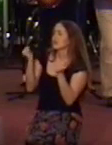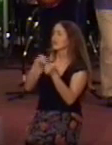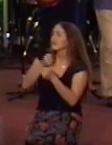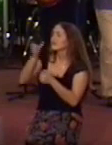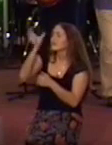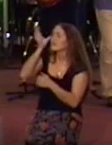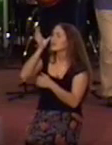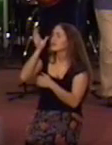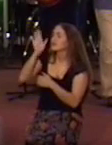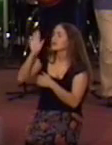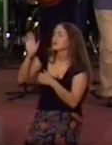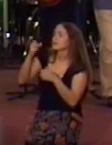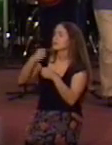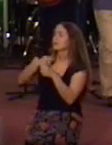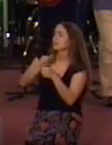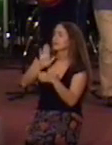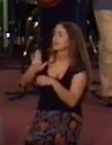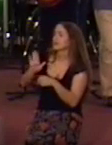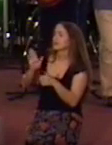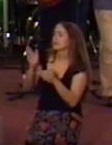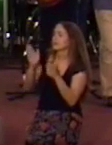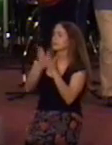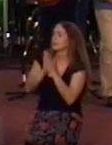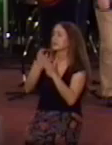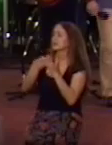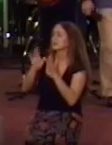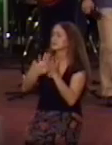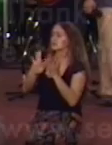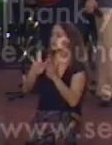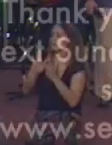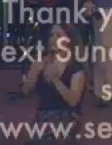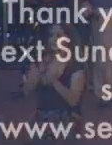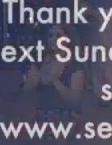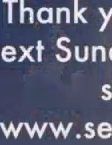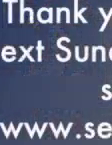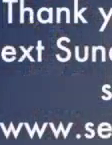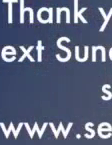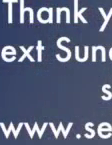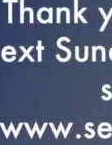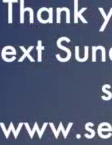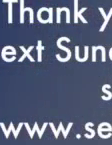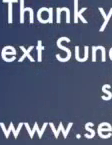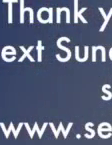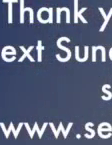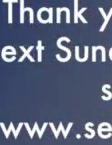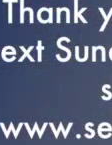them. We pray in Jesus' name. Amen.